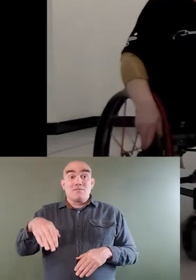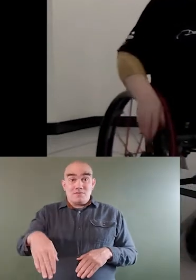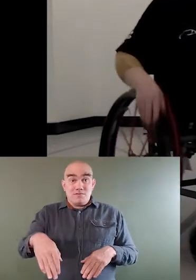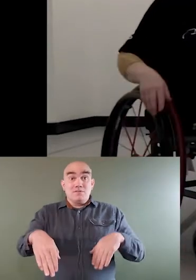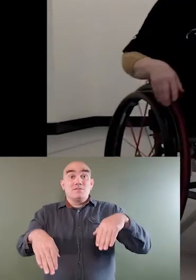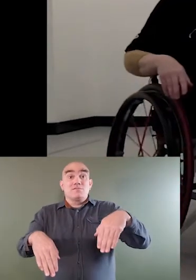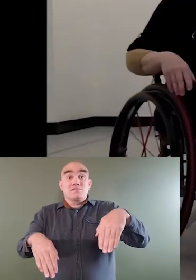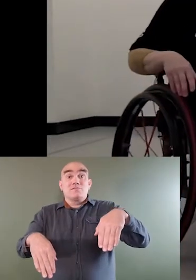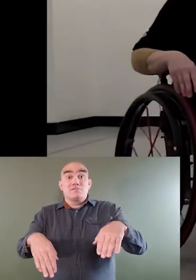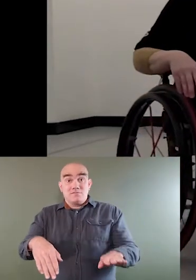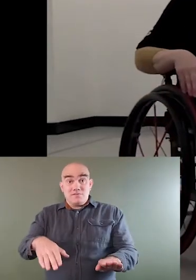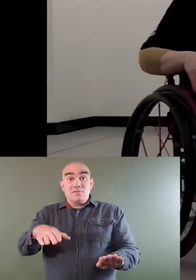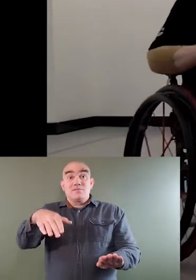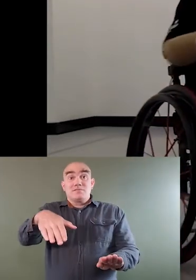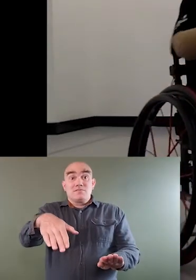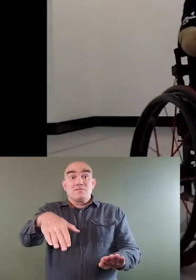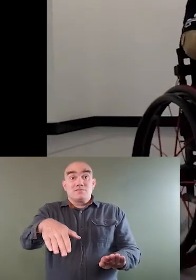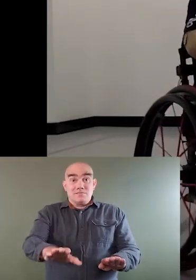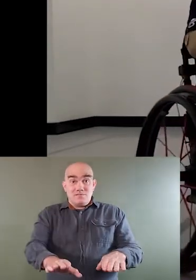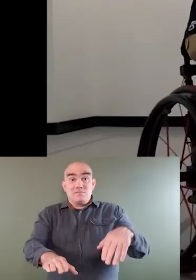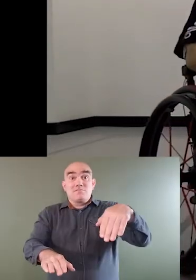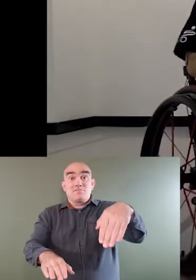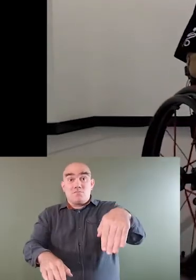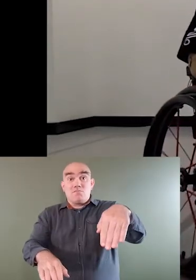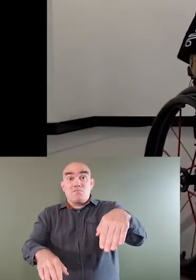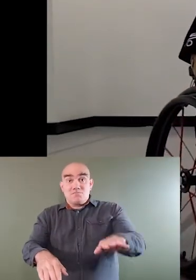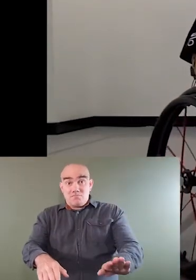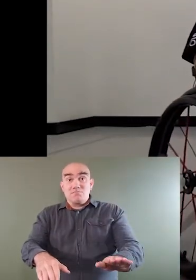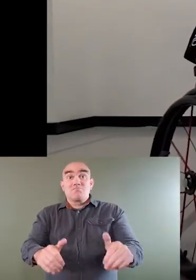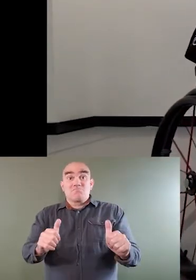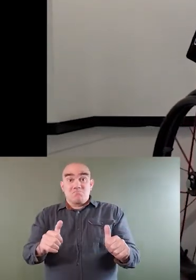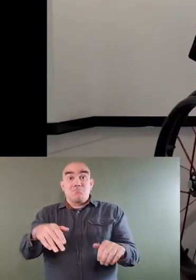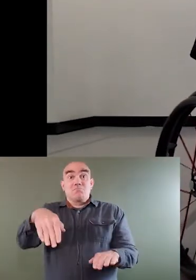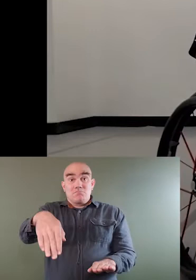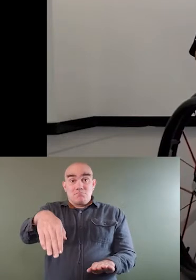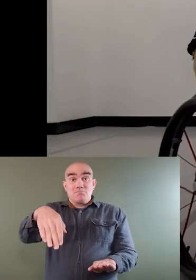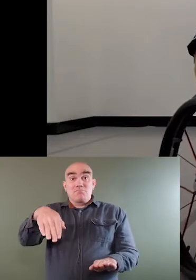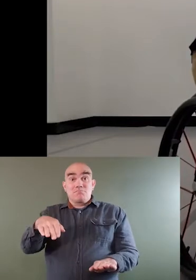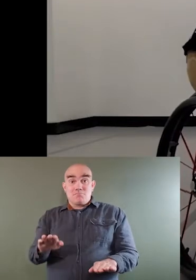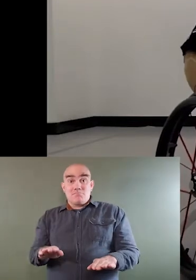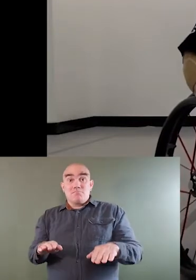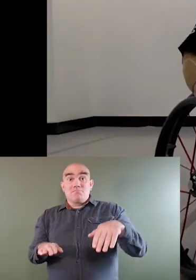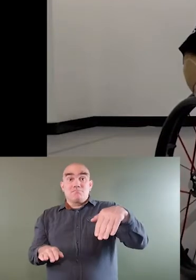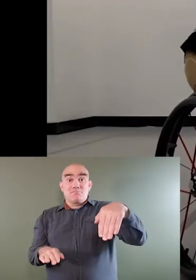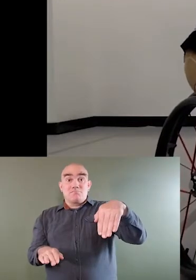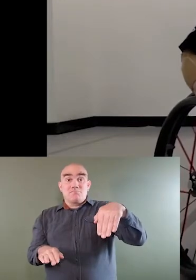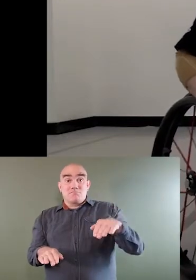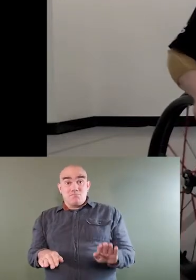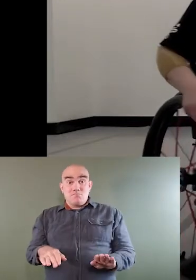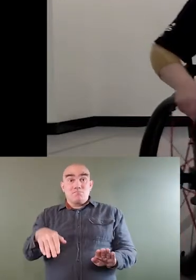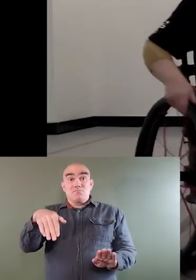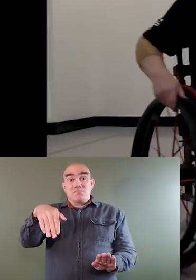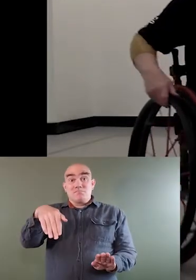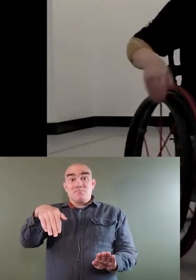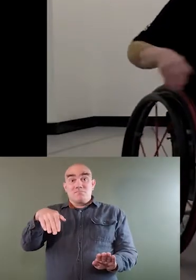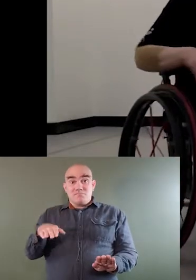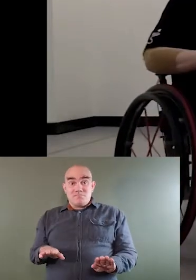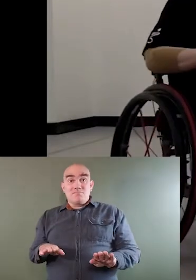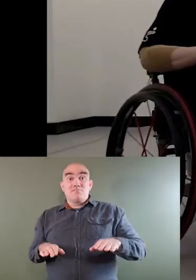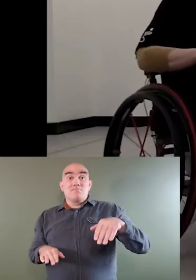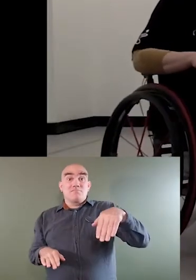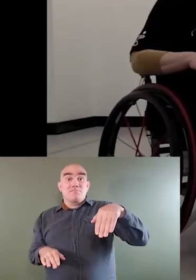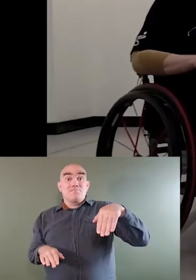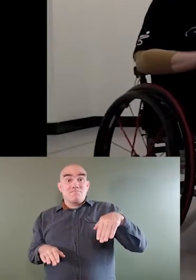1, 2, 3, 4, and back. 1,